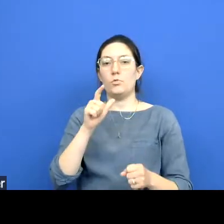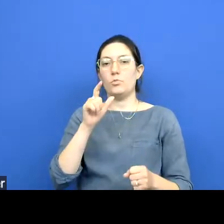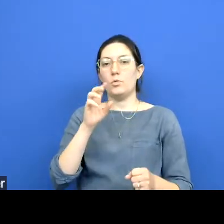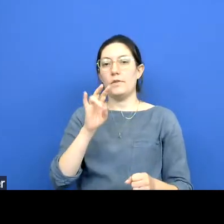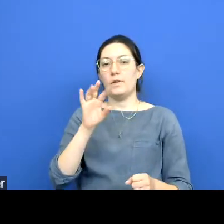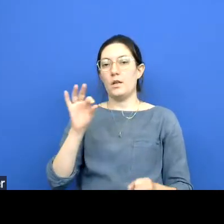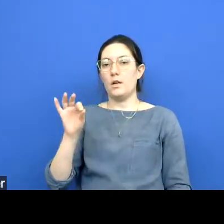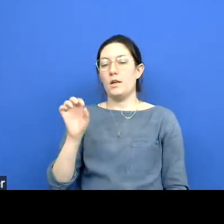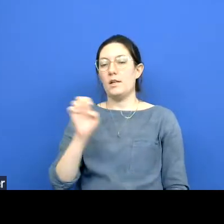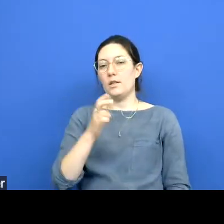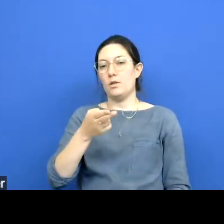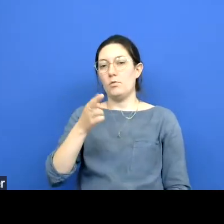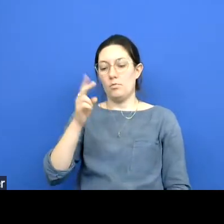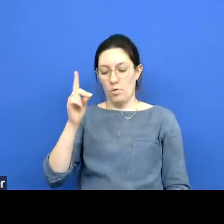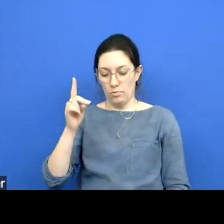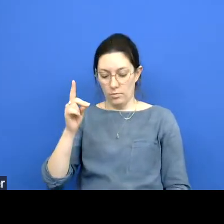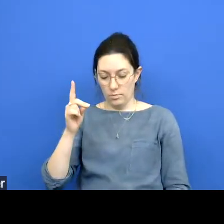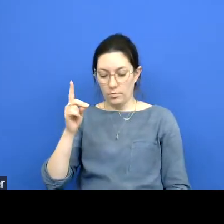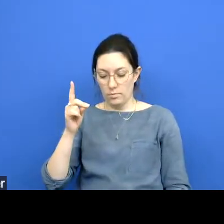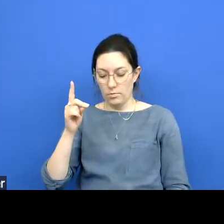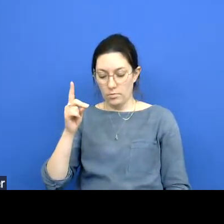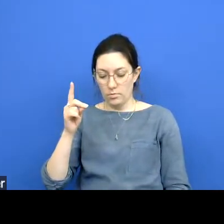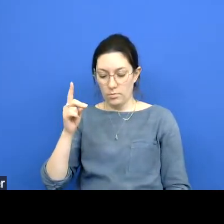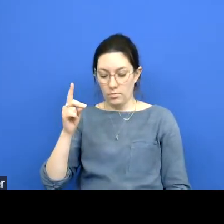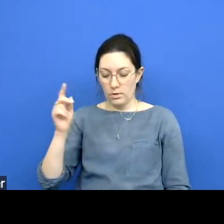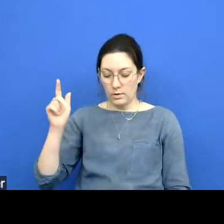Second. I'll note that